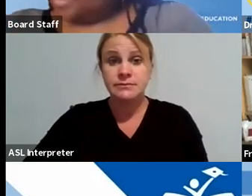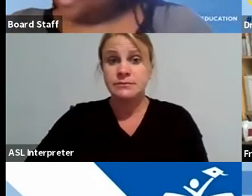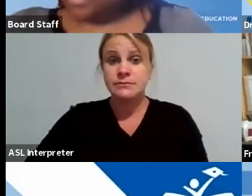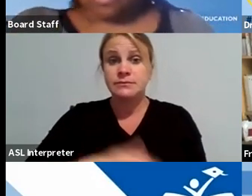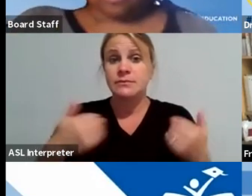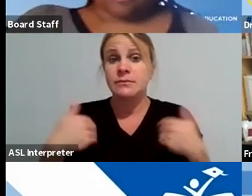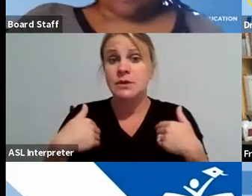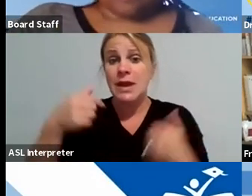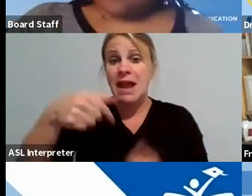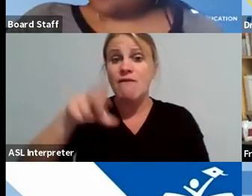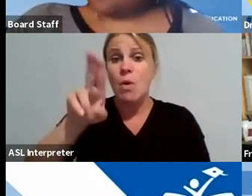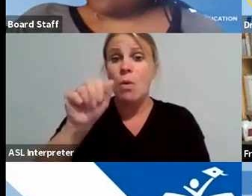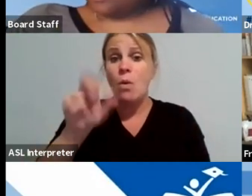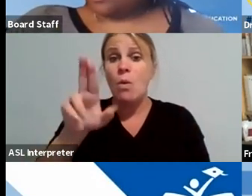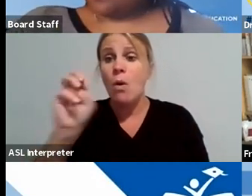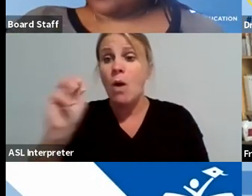quorum?